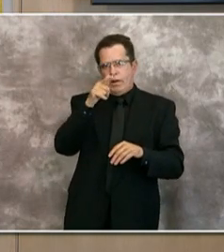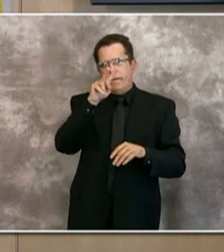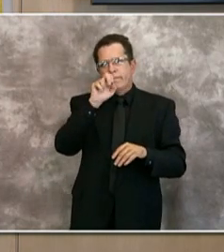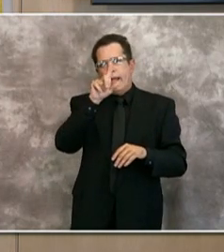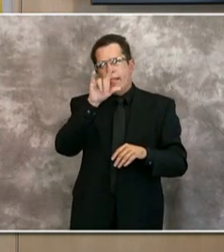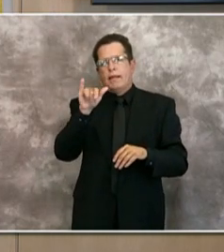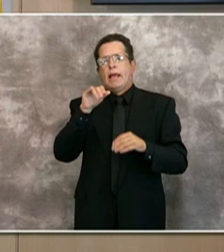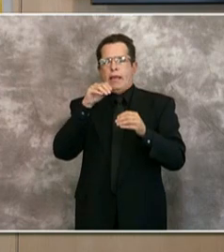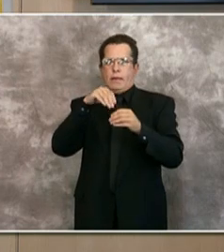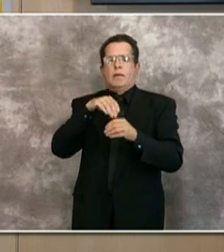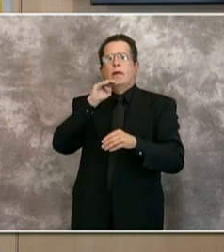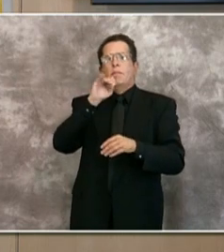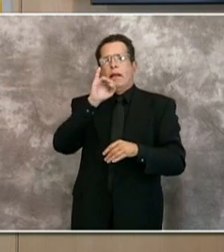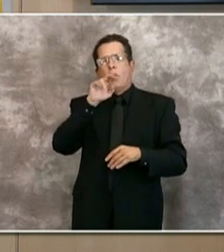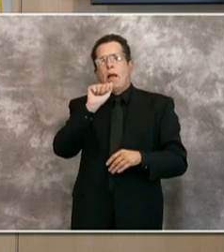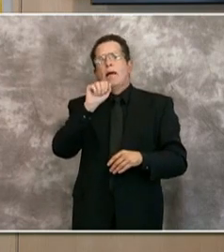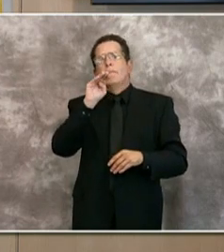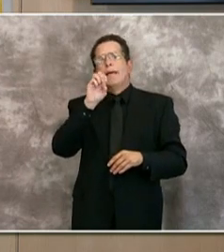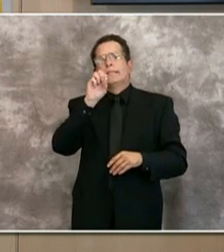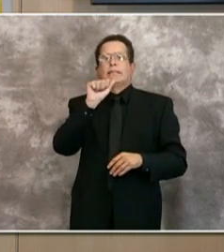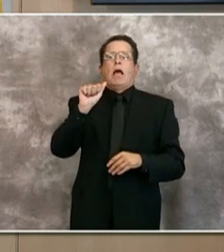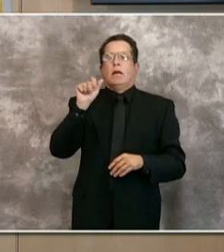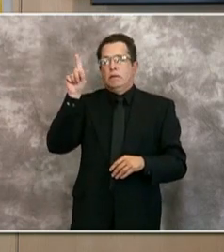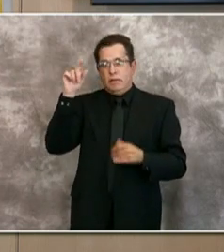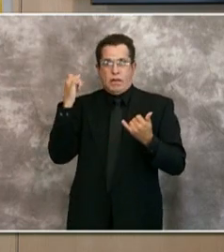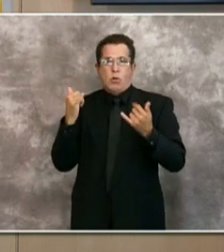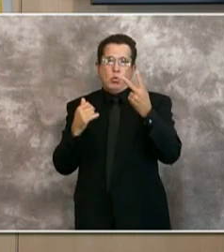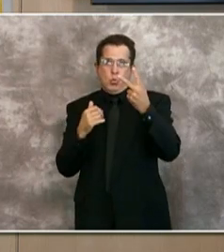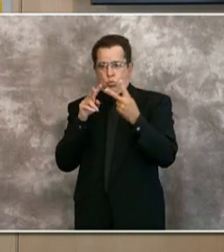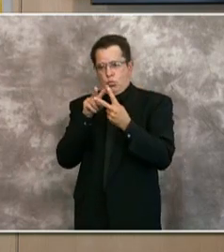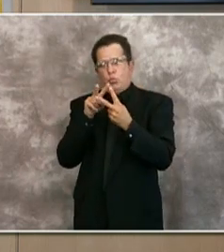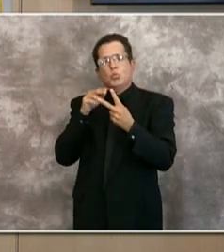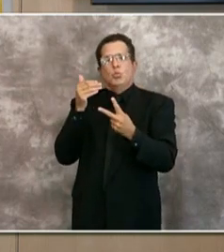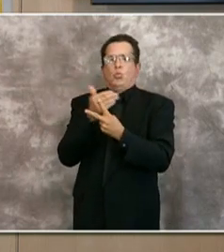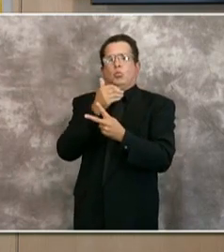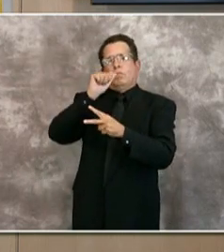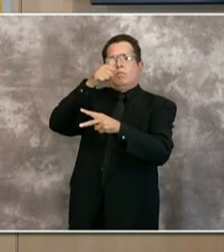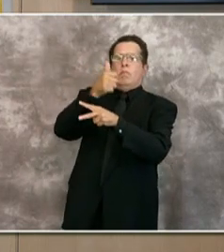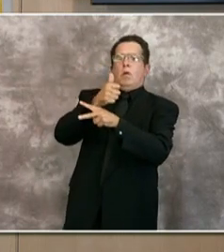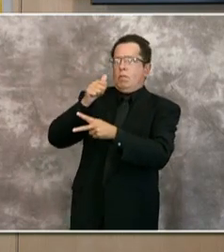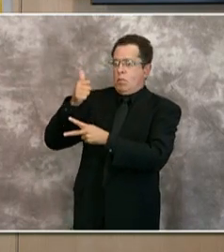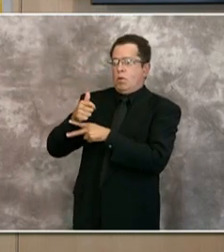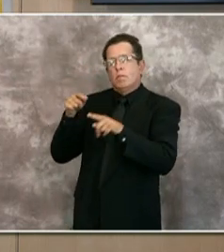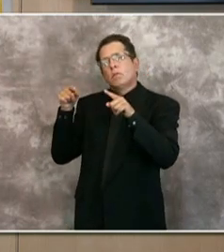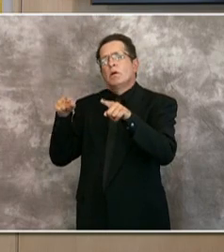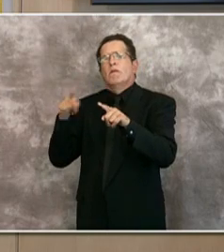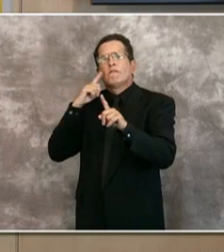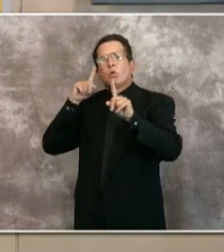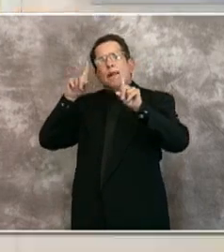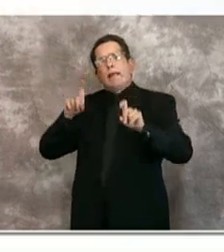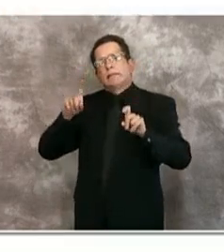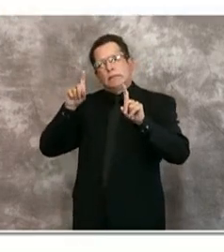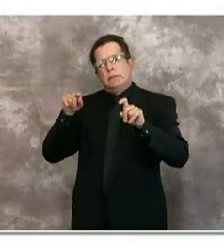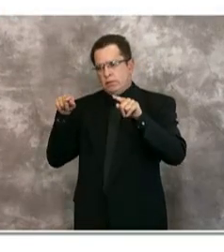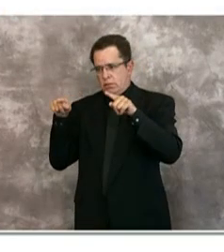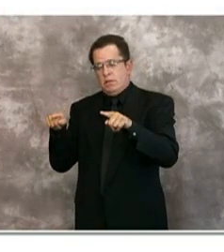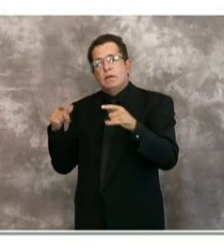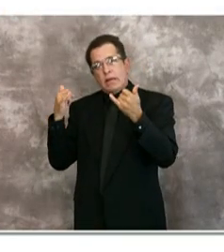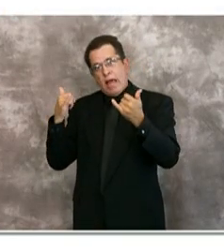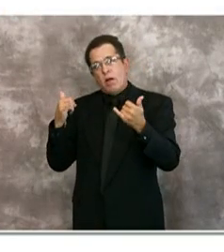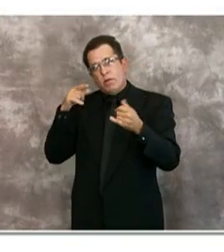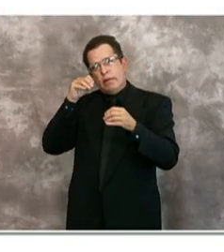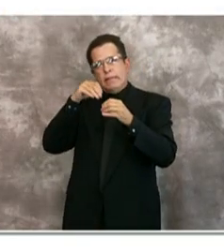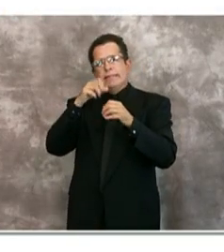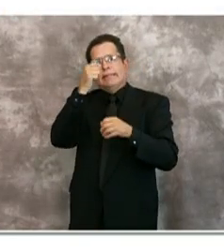Mesa. These locations join our growing and robust network of sites throughout the region, about half of which are located